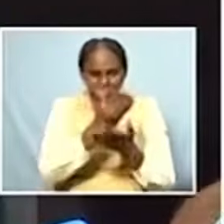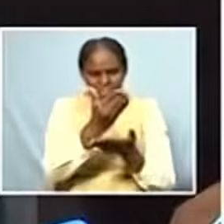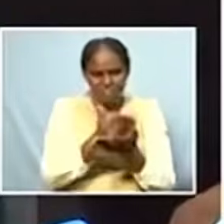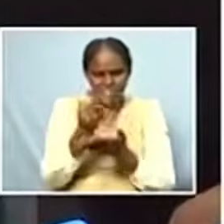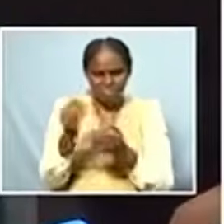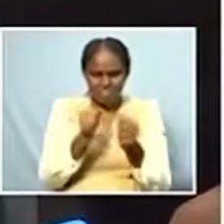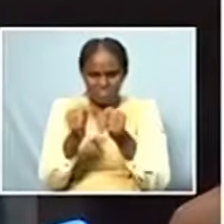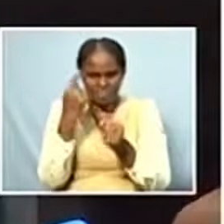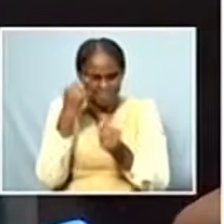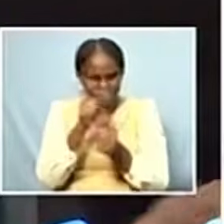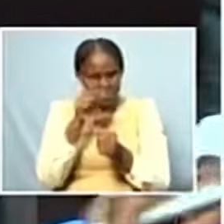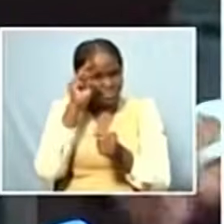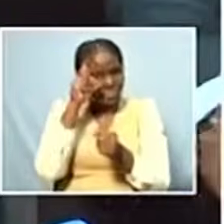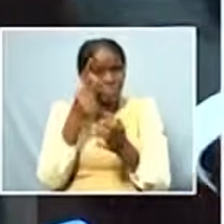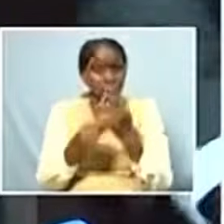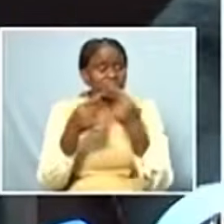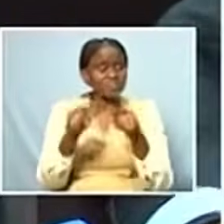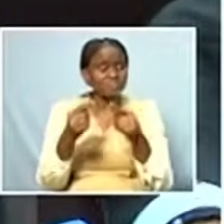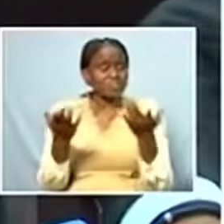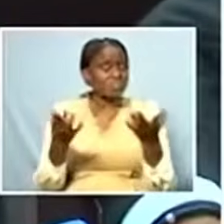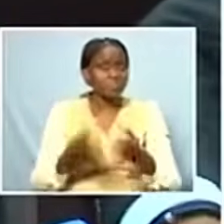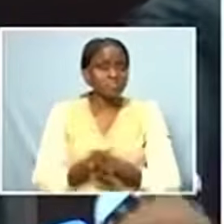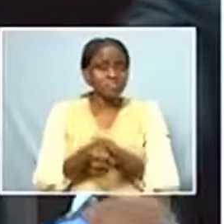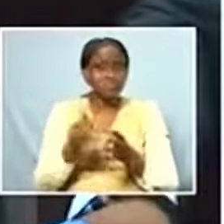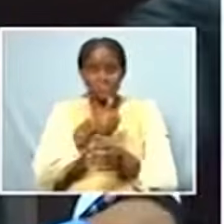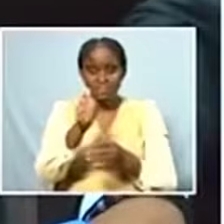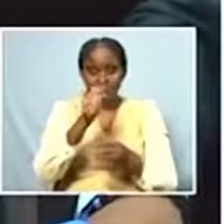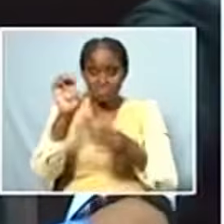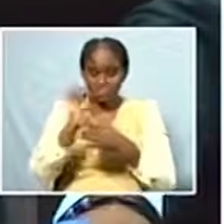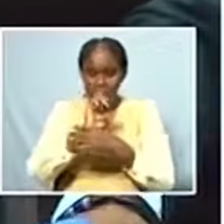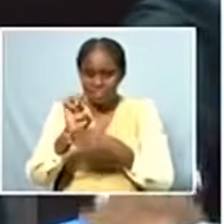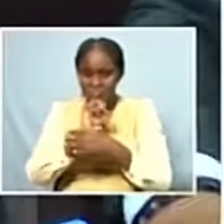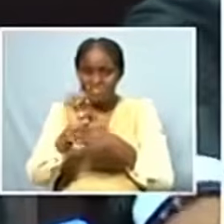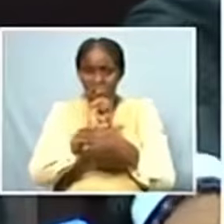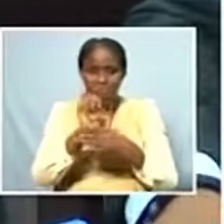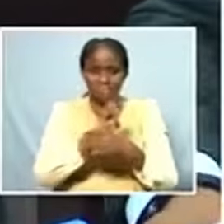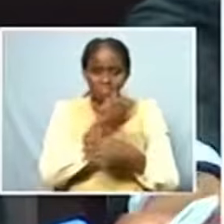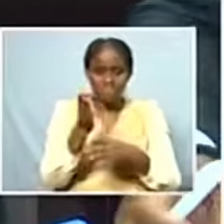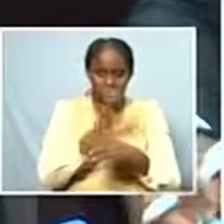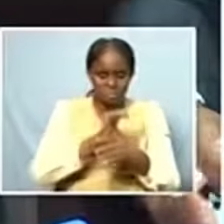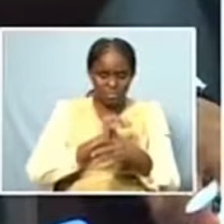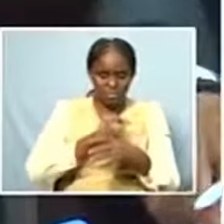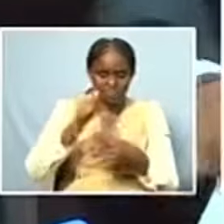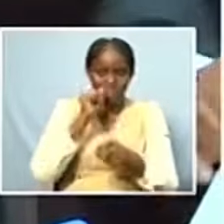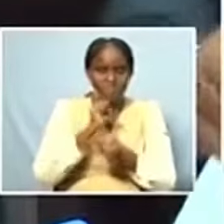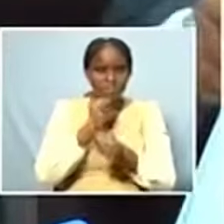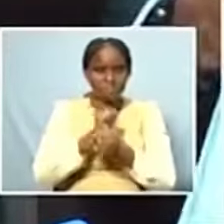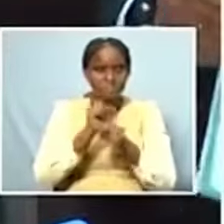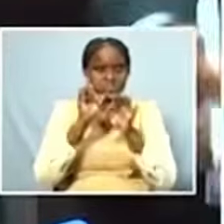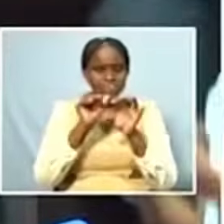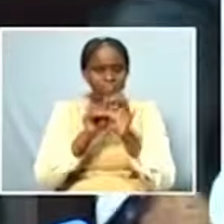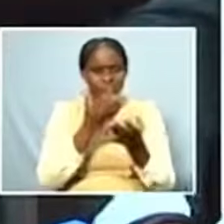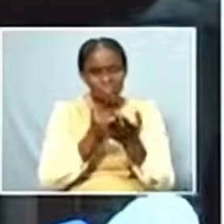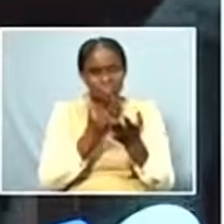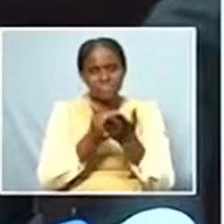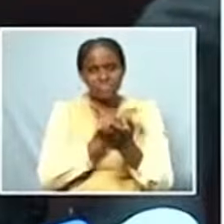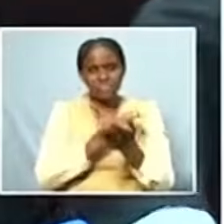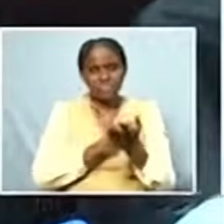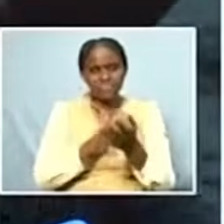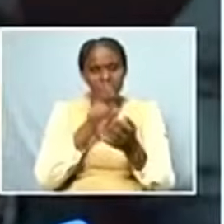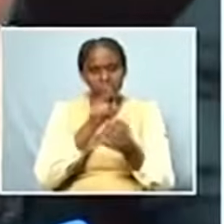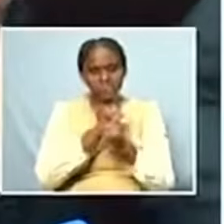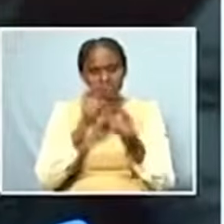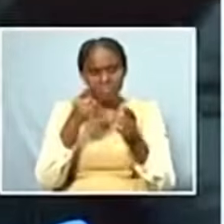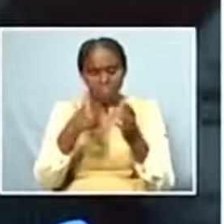system of this ministry? Were you evaluating these companies? Were you doing due diligence on these companies? Or you